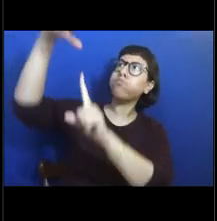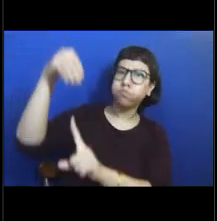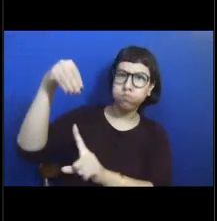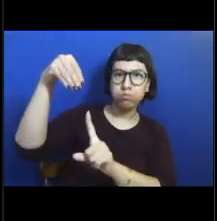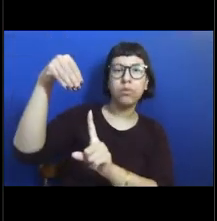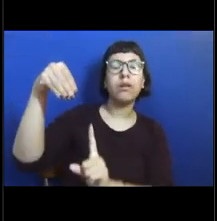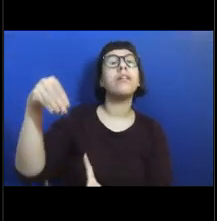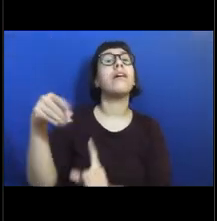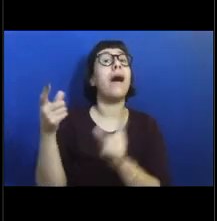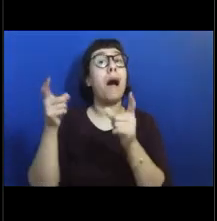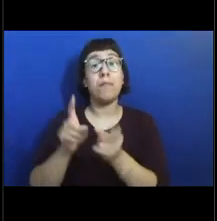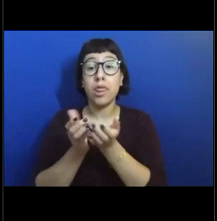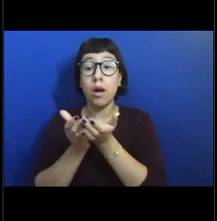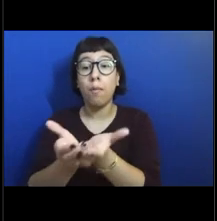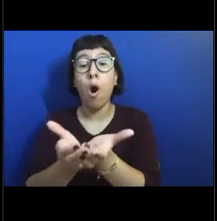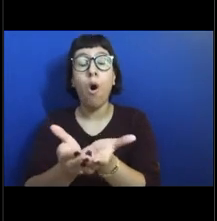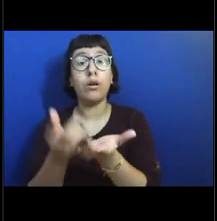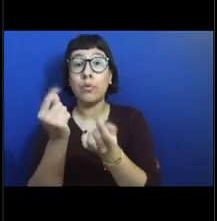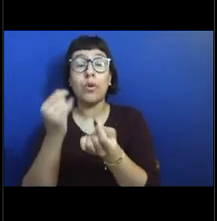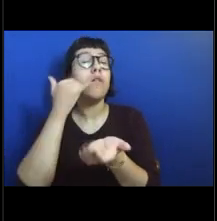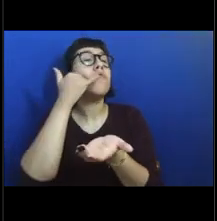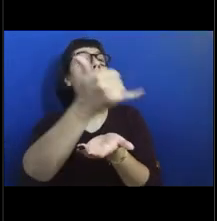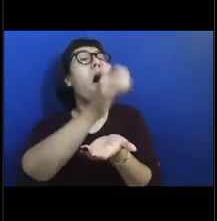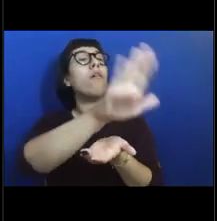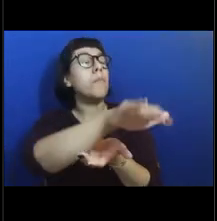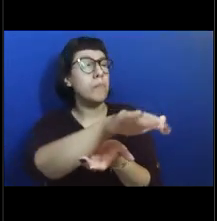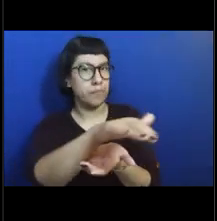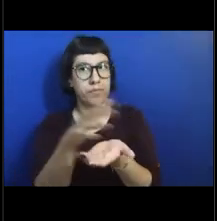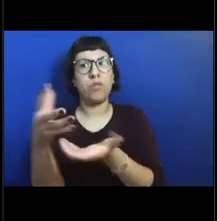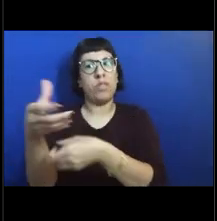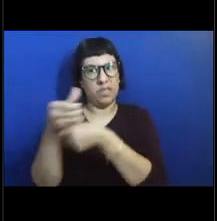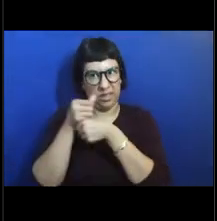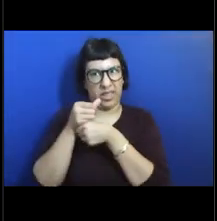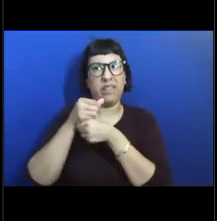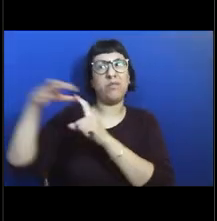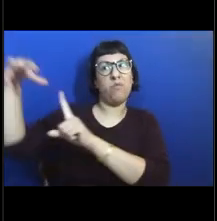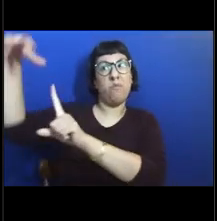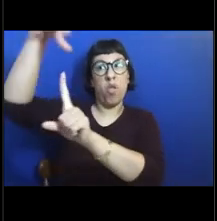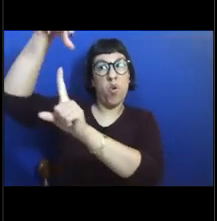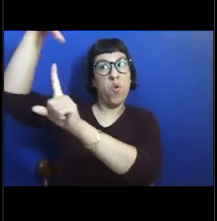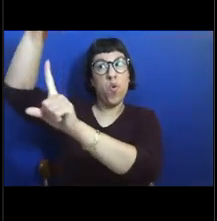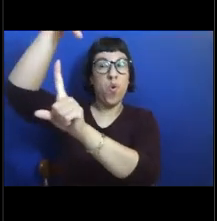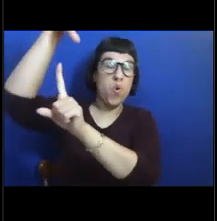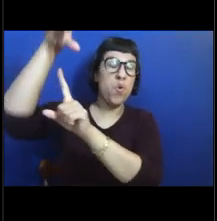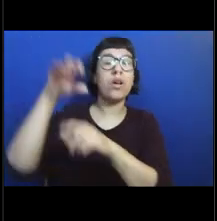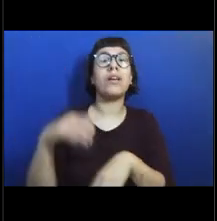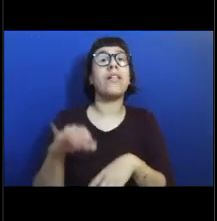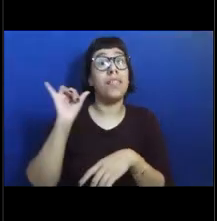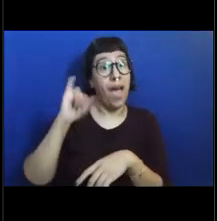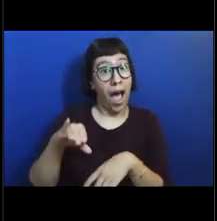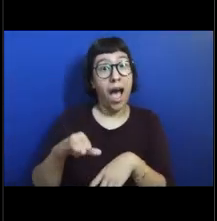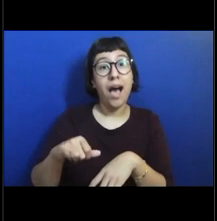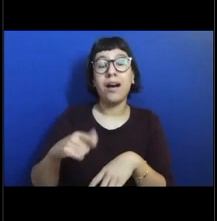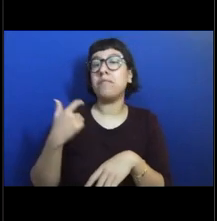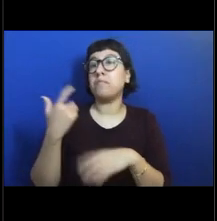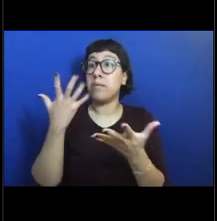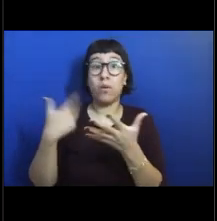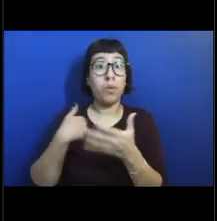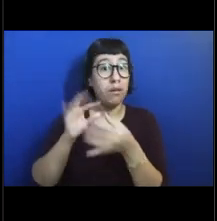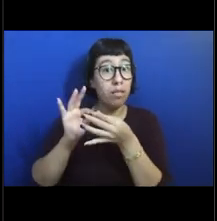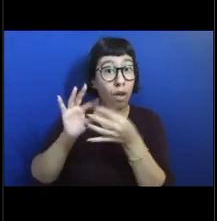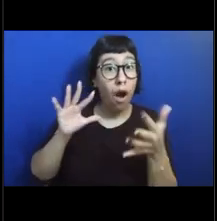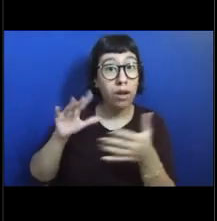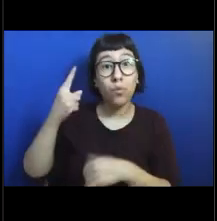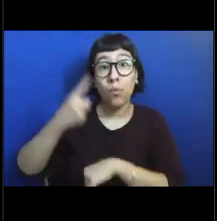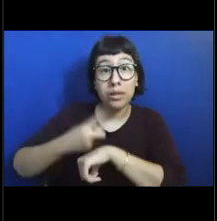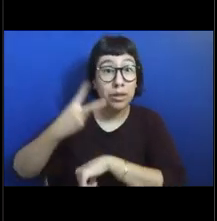somebody that's out there fishing, and they saw a weather balloon floating, and usually it was a weather balloon that we just launched maybe a day or two ago, and they would bring it